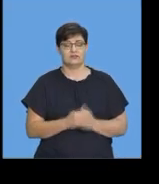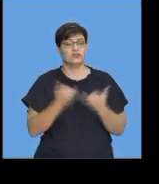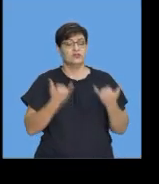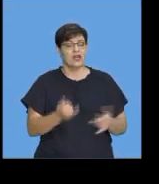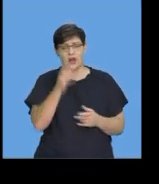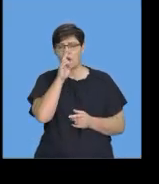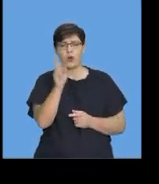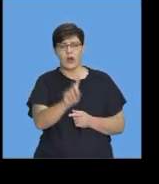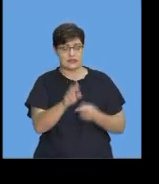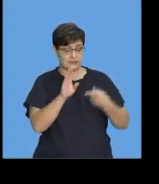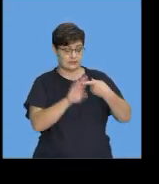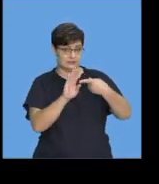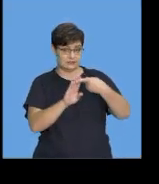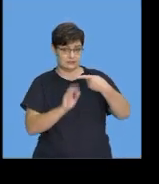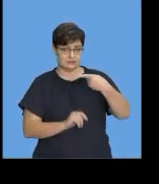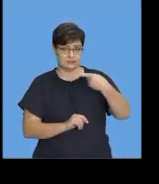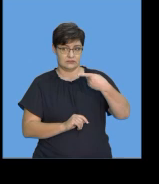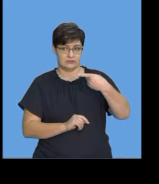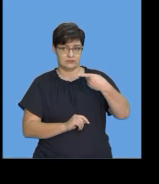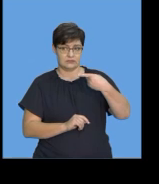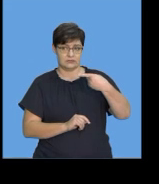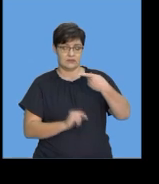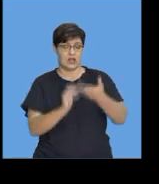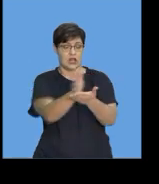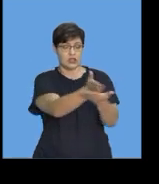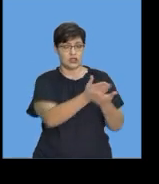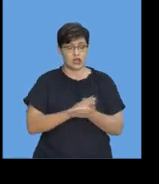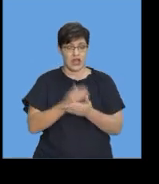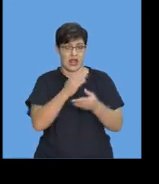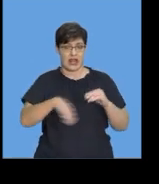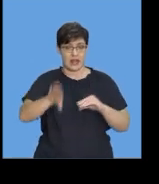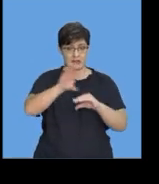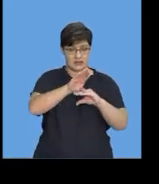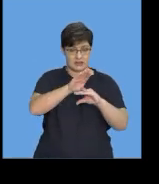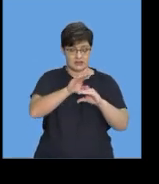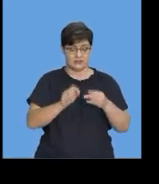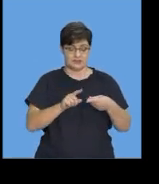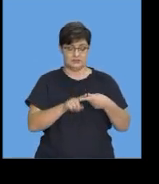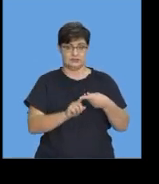Today we're looking at, firstly, share capital.